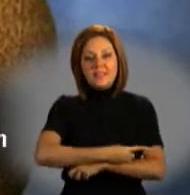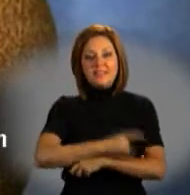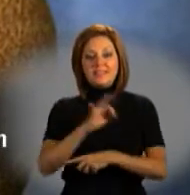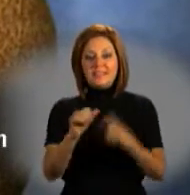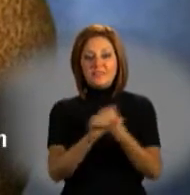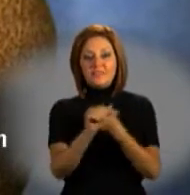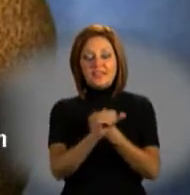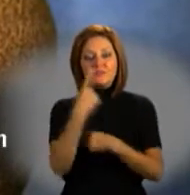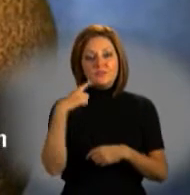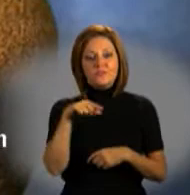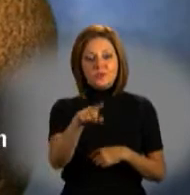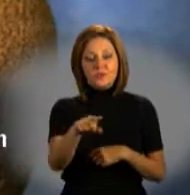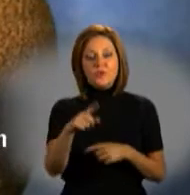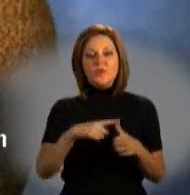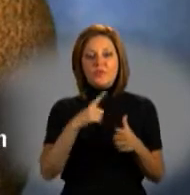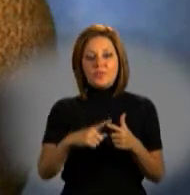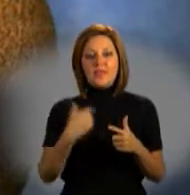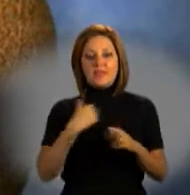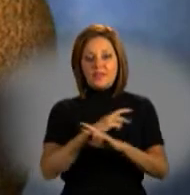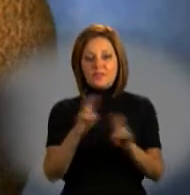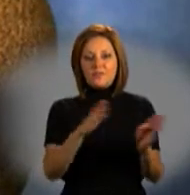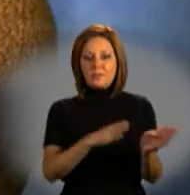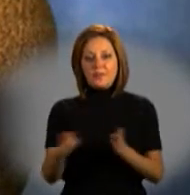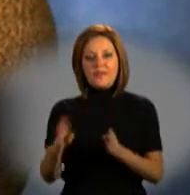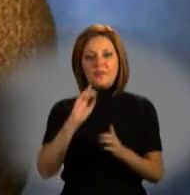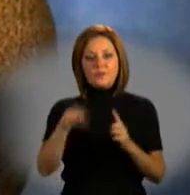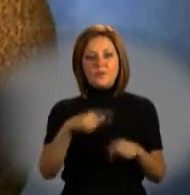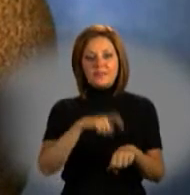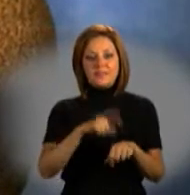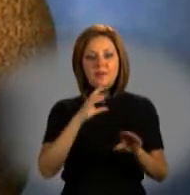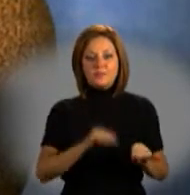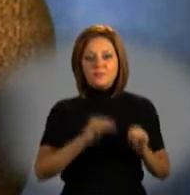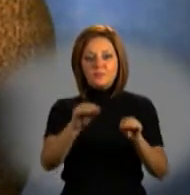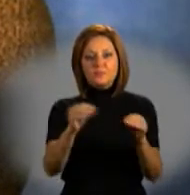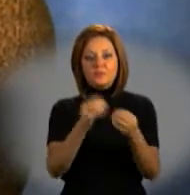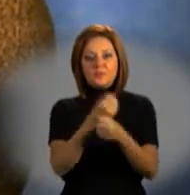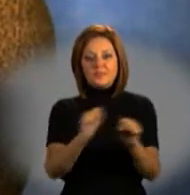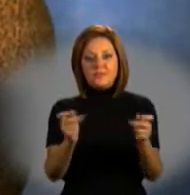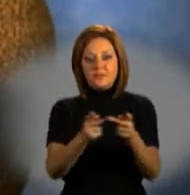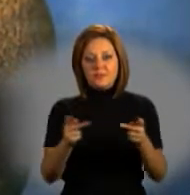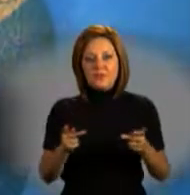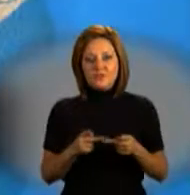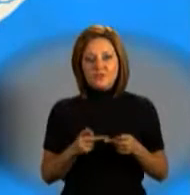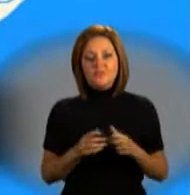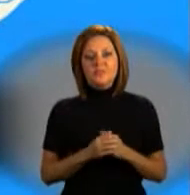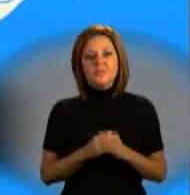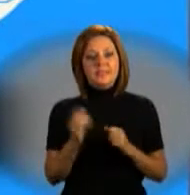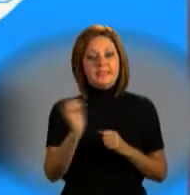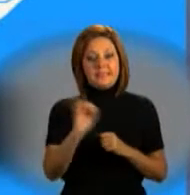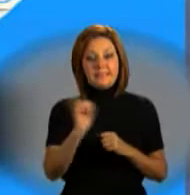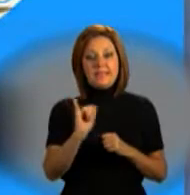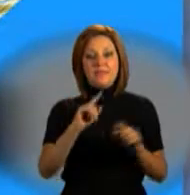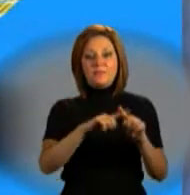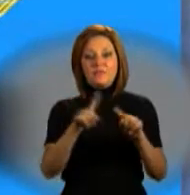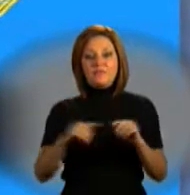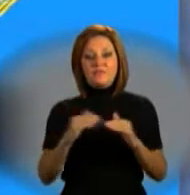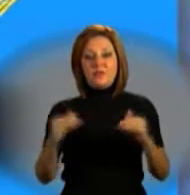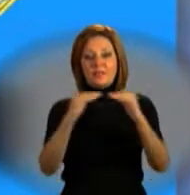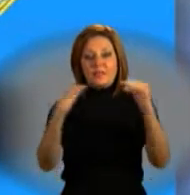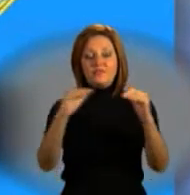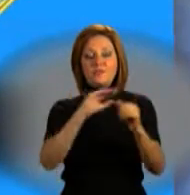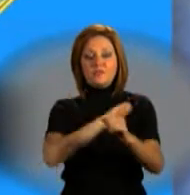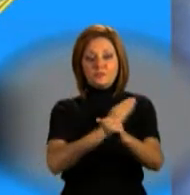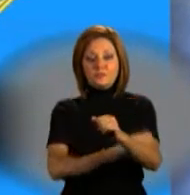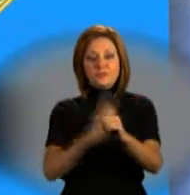will be dangerous for you, then have a plan ready for when it's time to move to a safer location. Just like there are different strengths